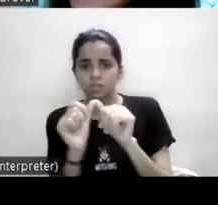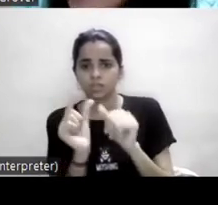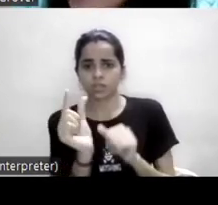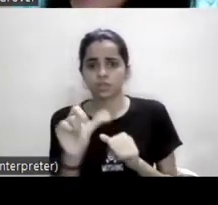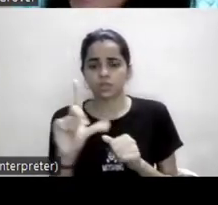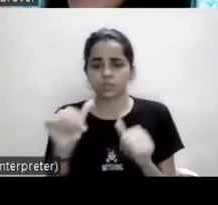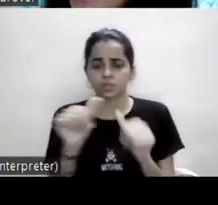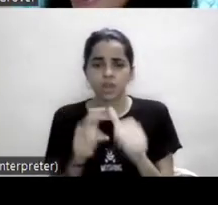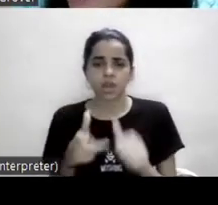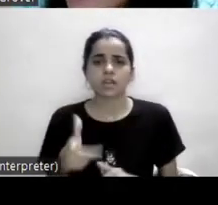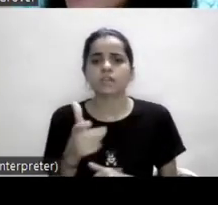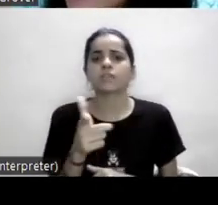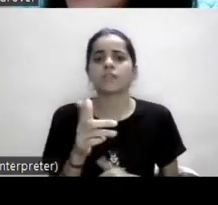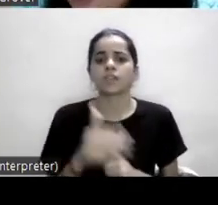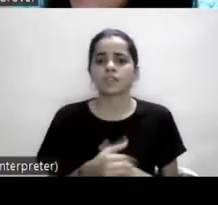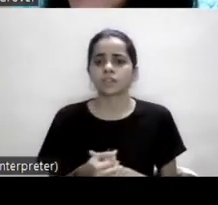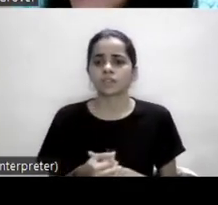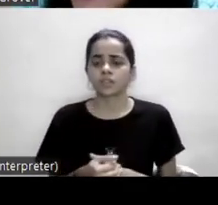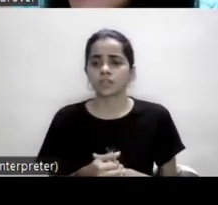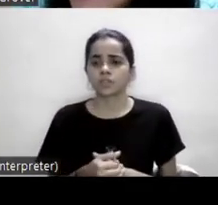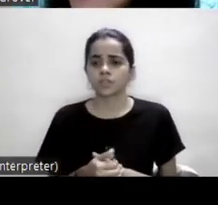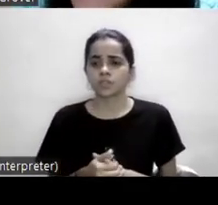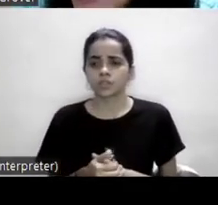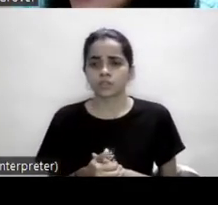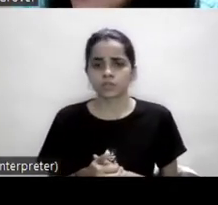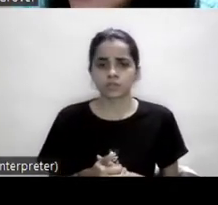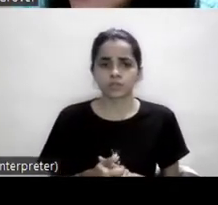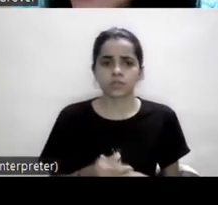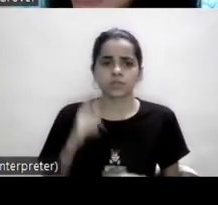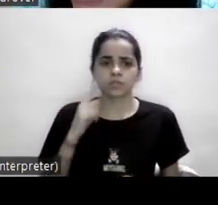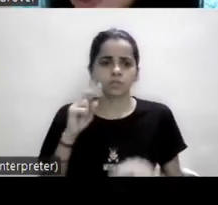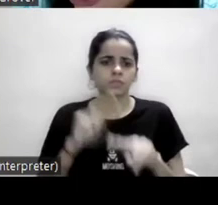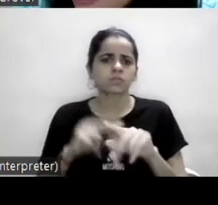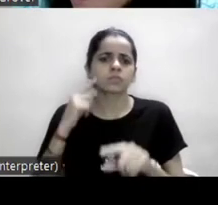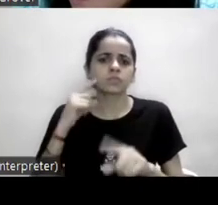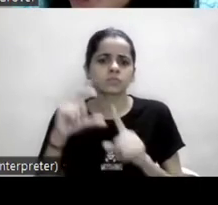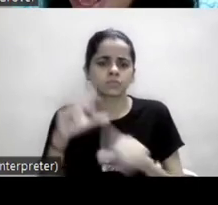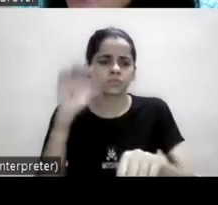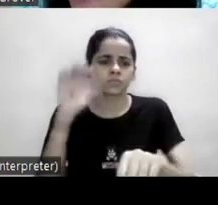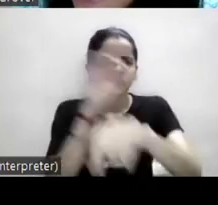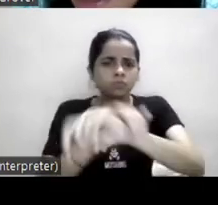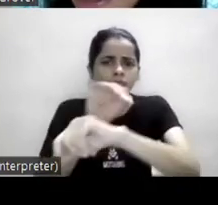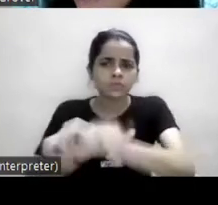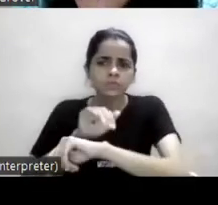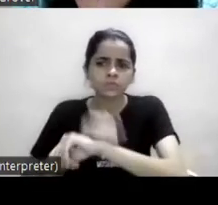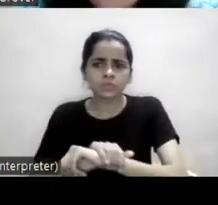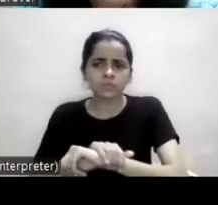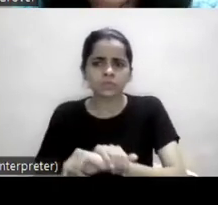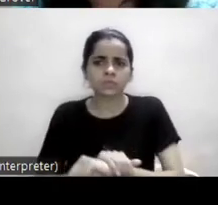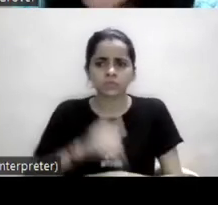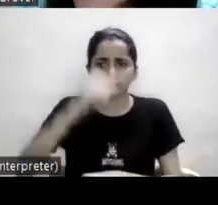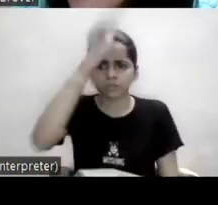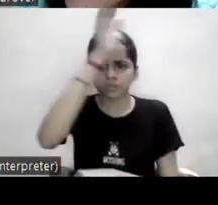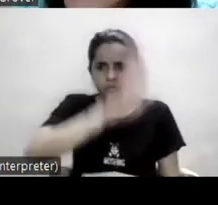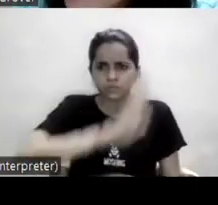tuhas, and an instance commonly identified within the literature as an Indian form